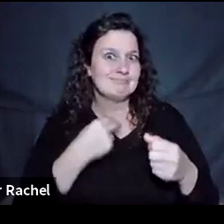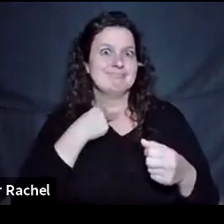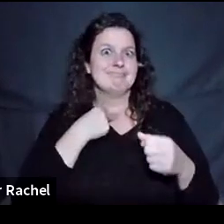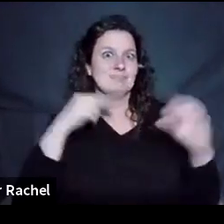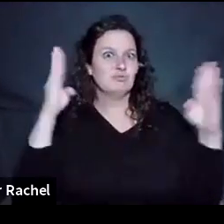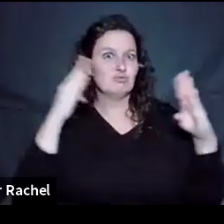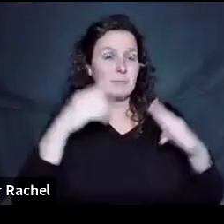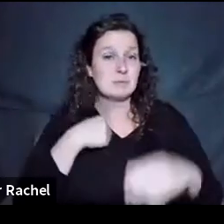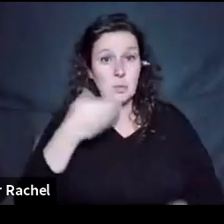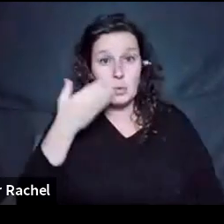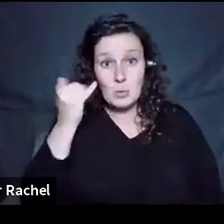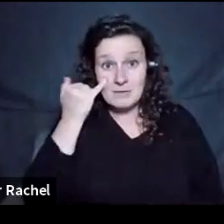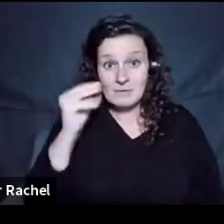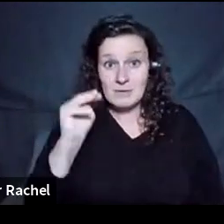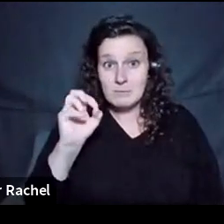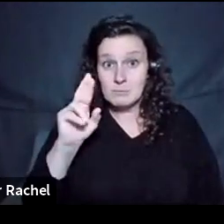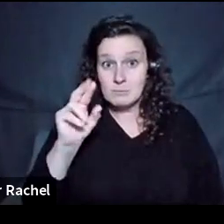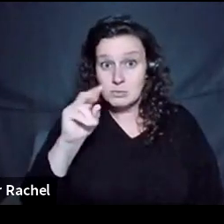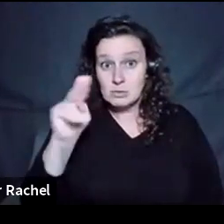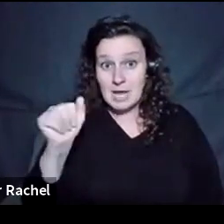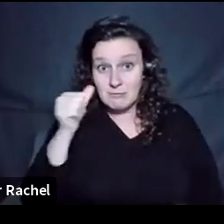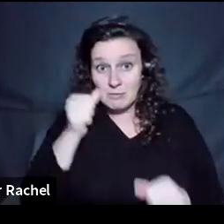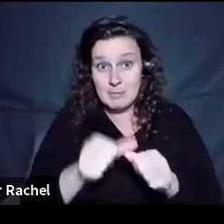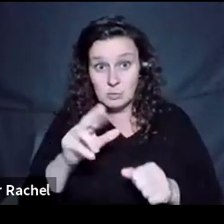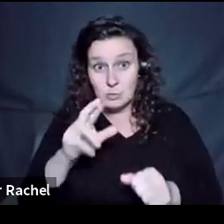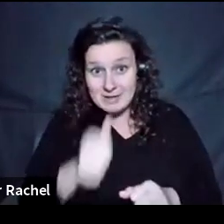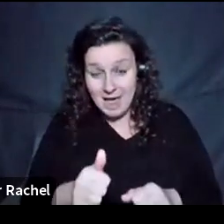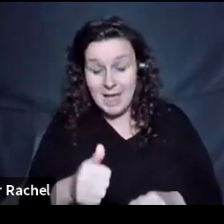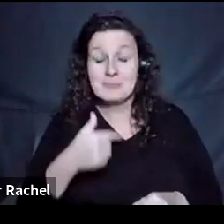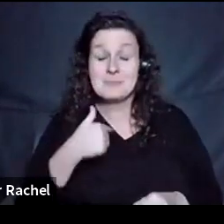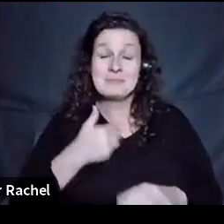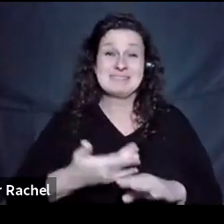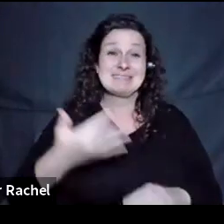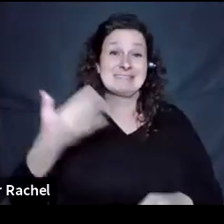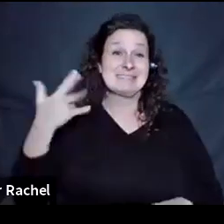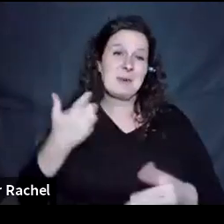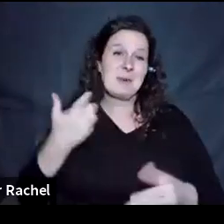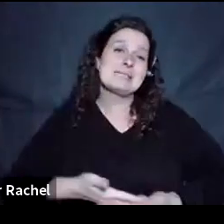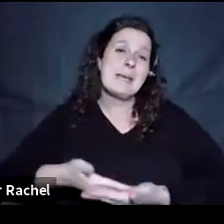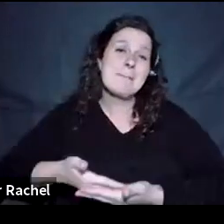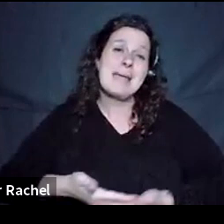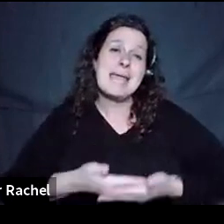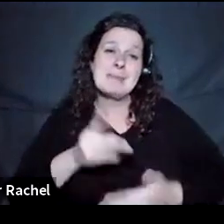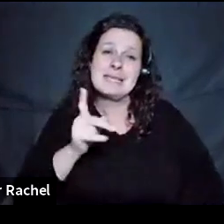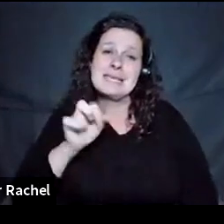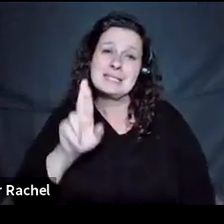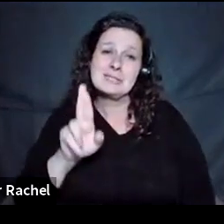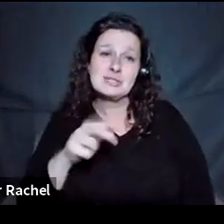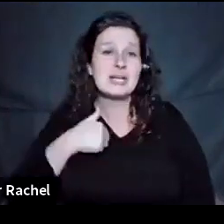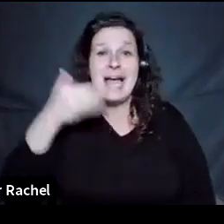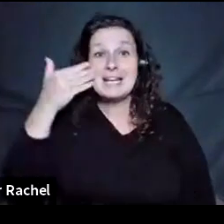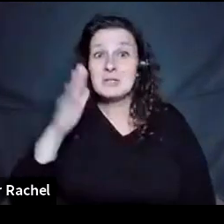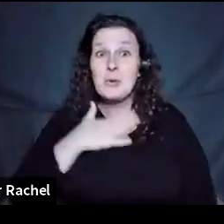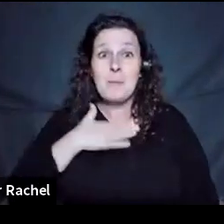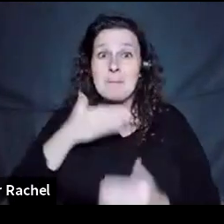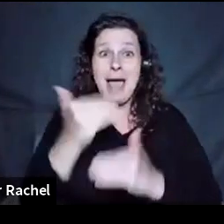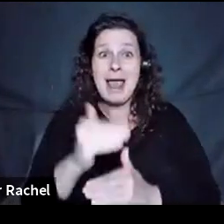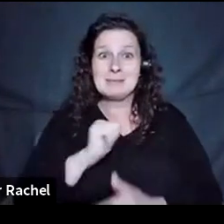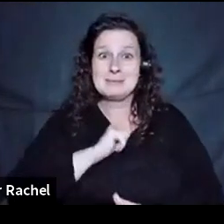if Mordana actually remembers this or not, but way back when I was a little baby kinkster and I didn't know what my limits